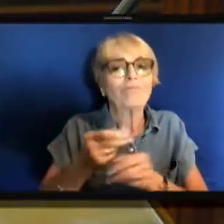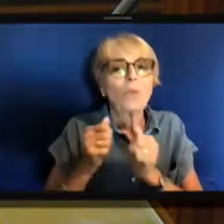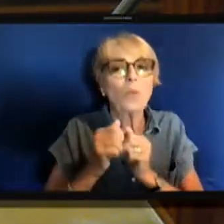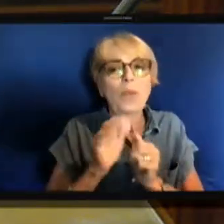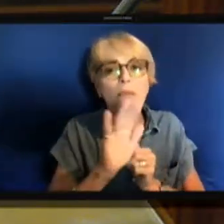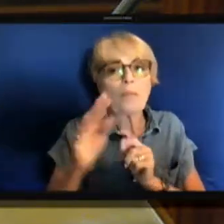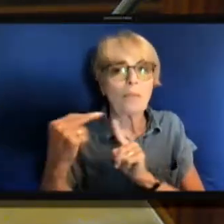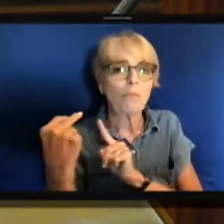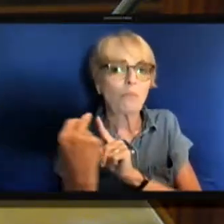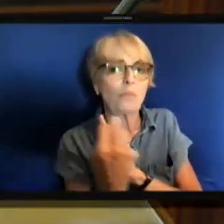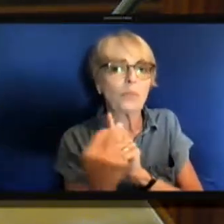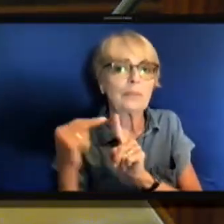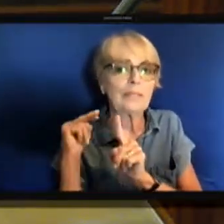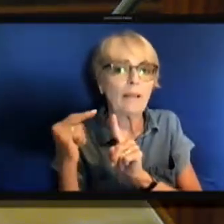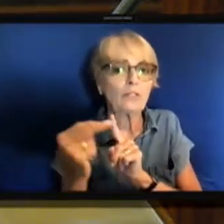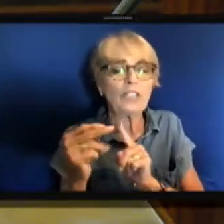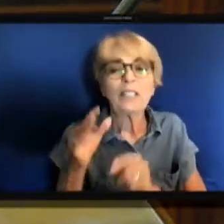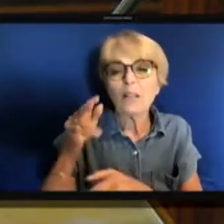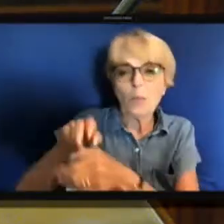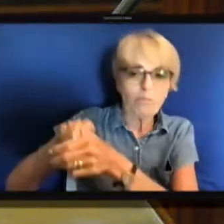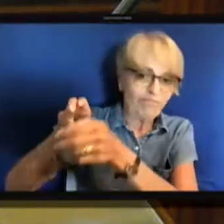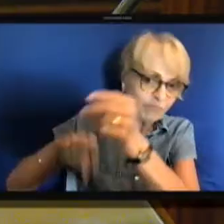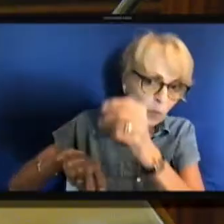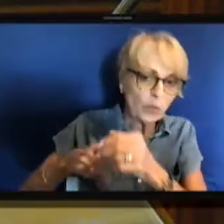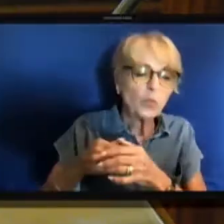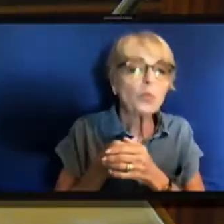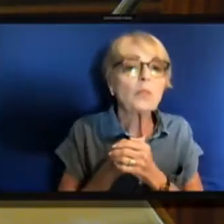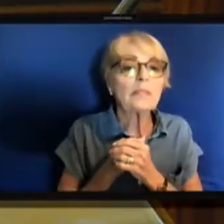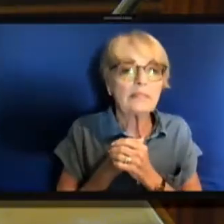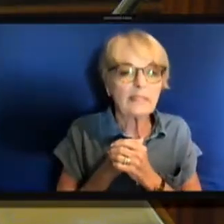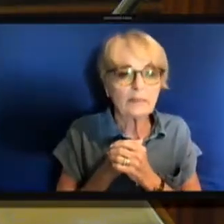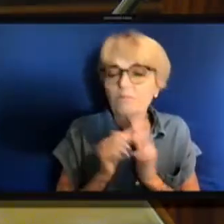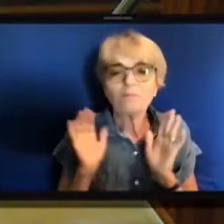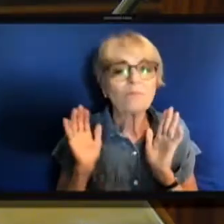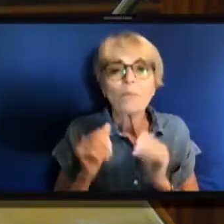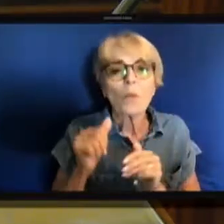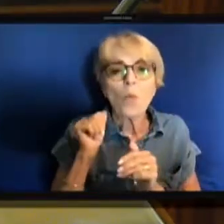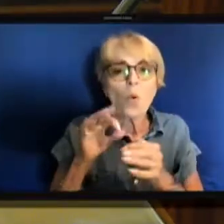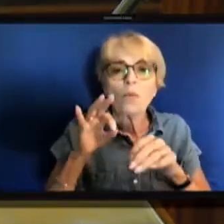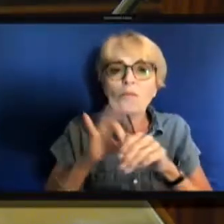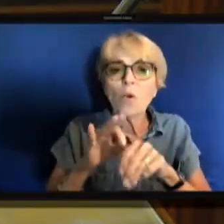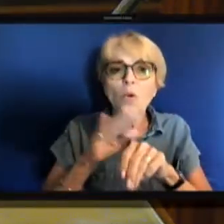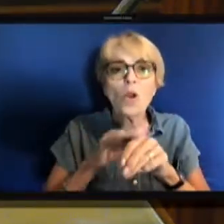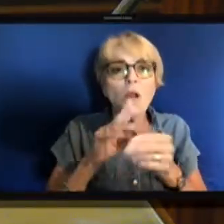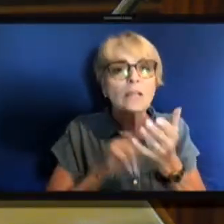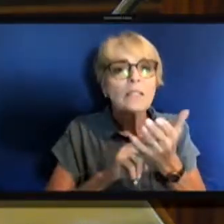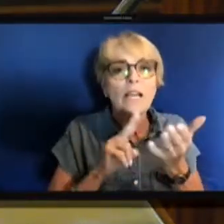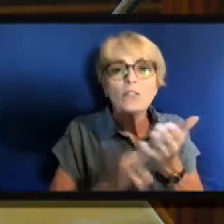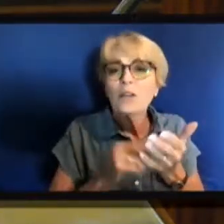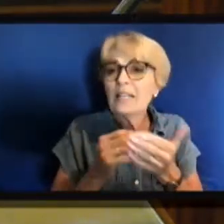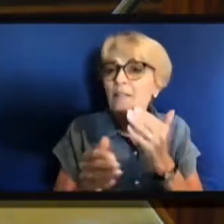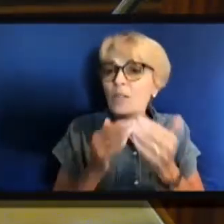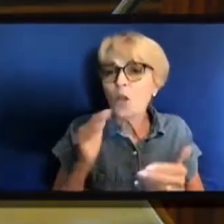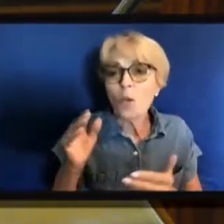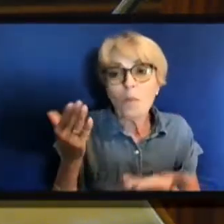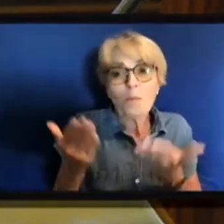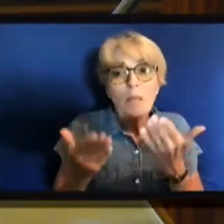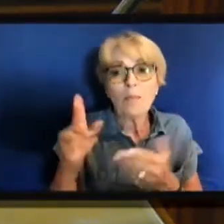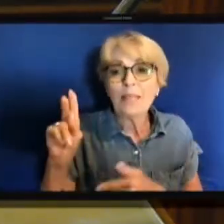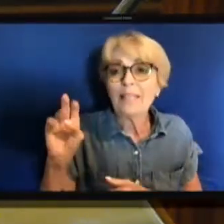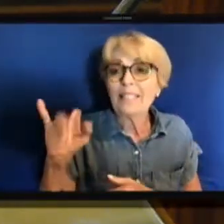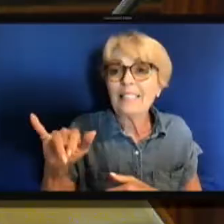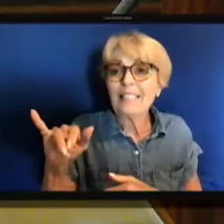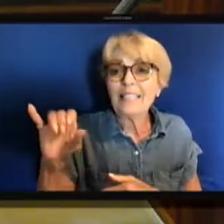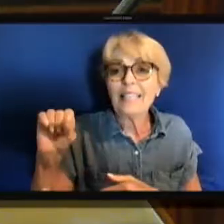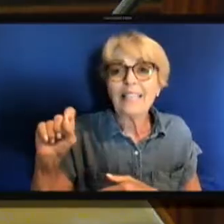I'm recusing myself, I will not, you know, vote on this contract, even if they are a key stakeholder. They will, you know, pass